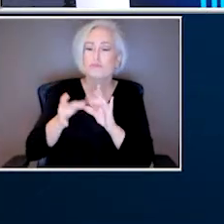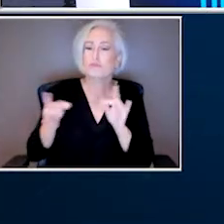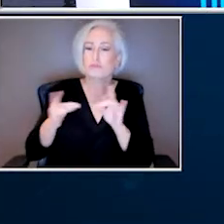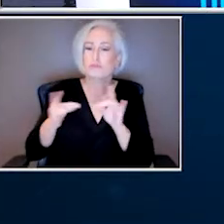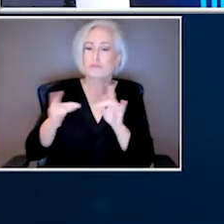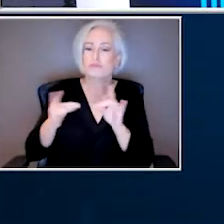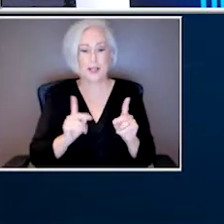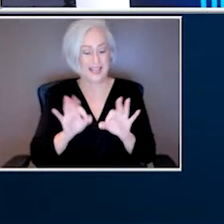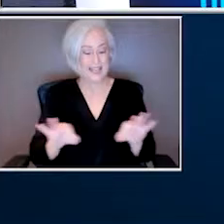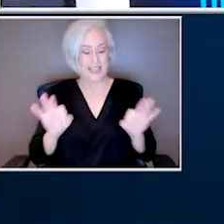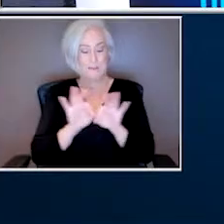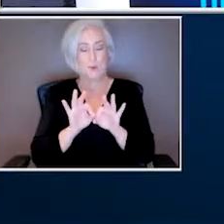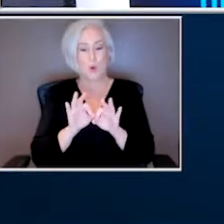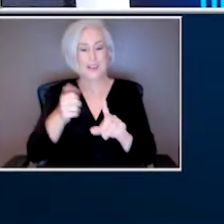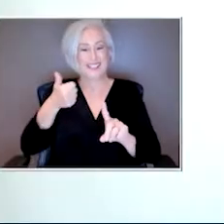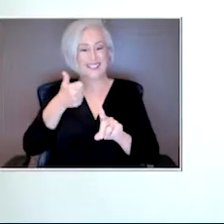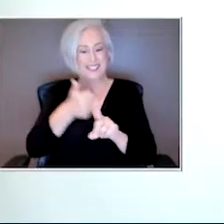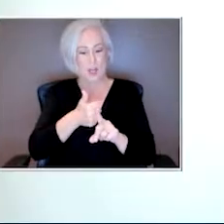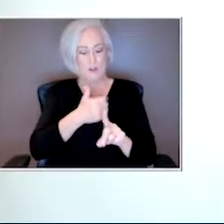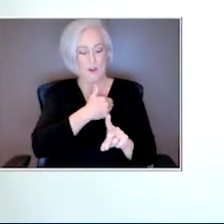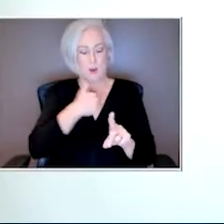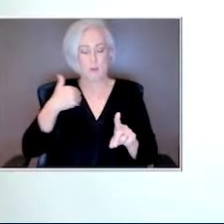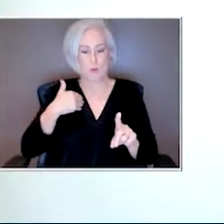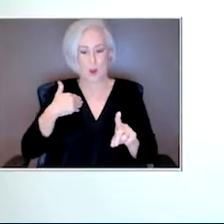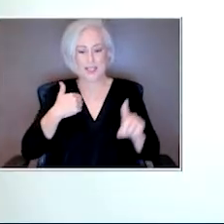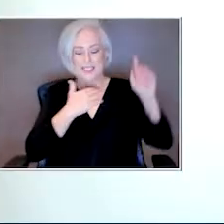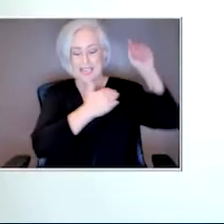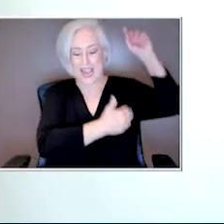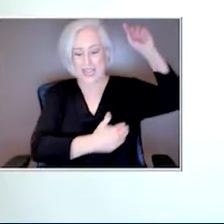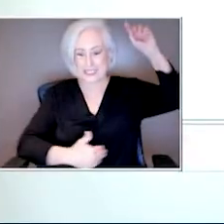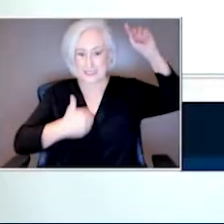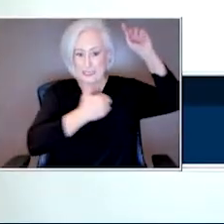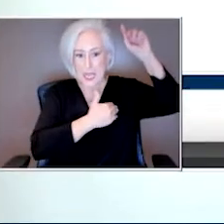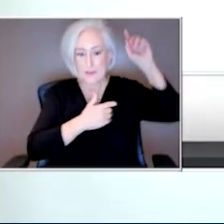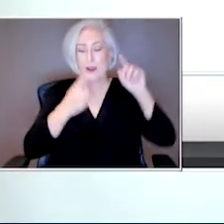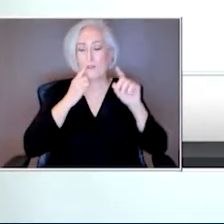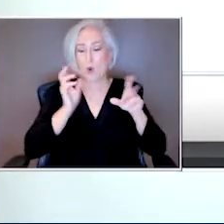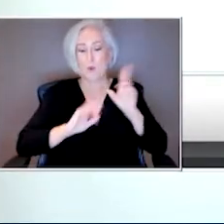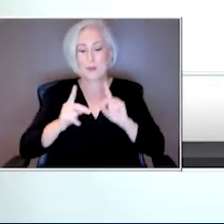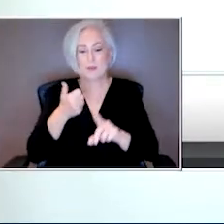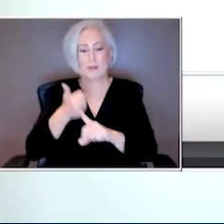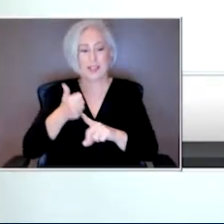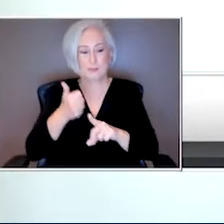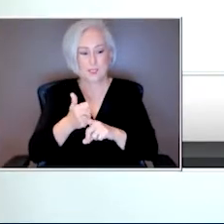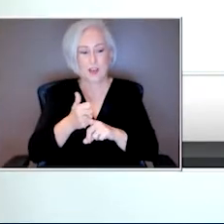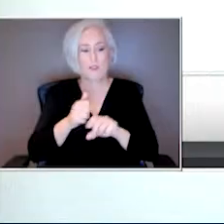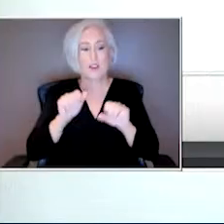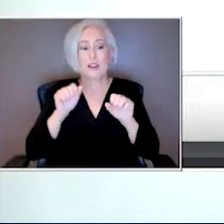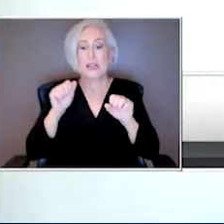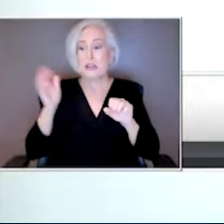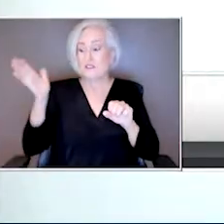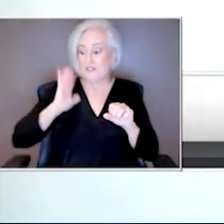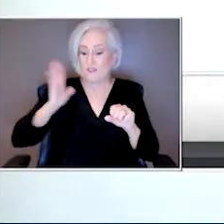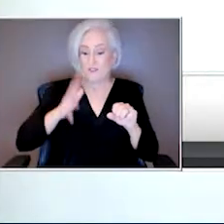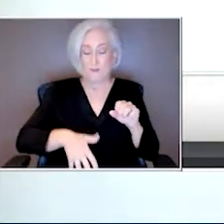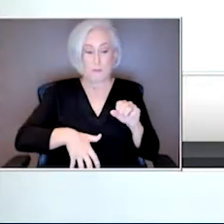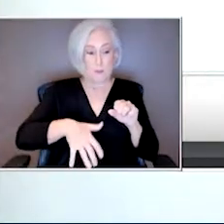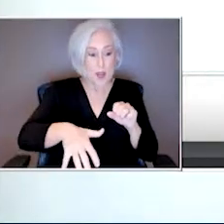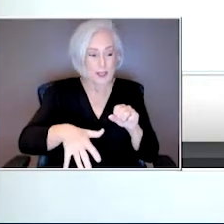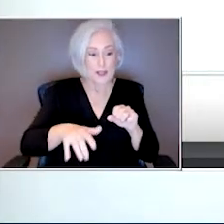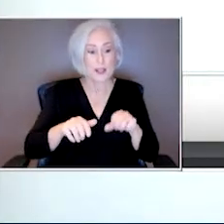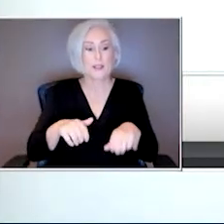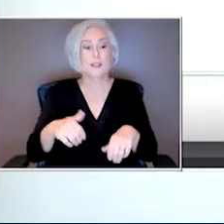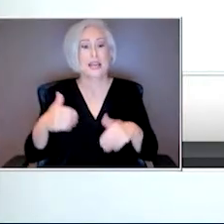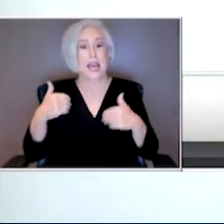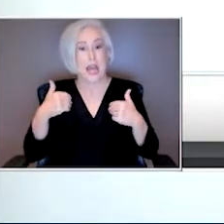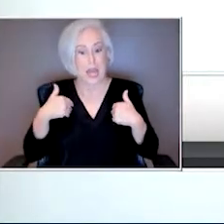of self-breast exams, especially for women my age that are of childbearing age and have had kids, have breastfed. There's a lot of